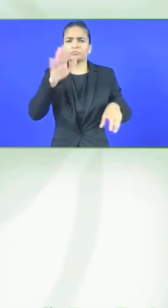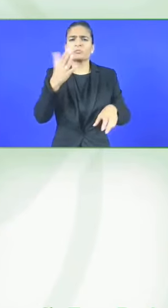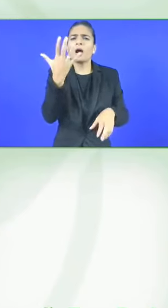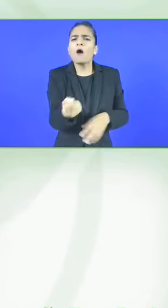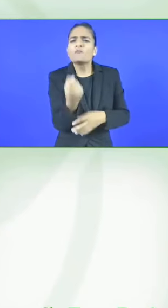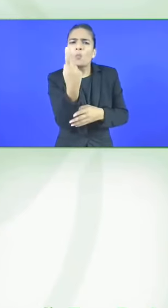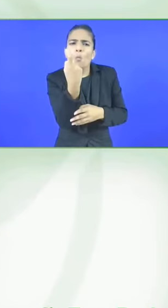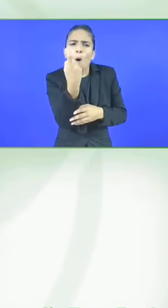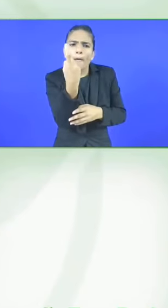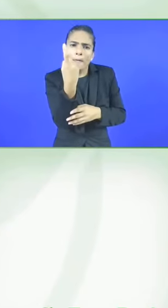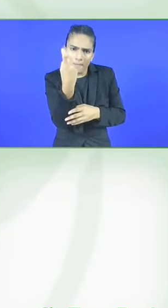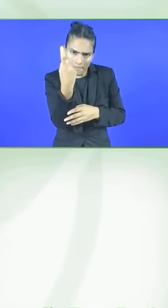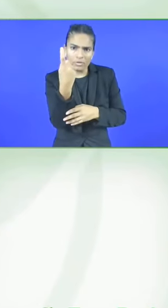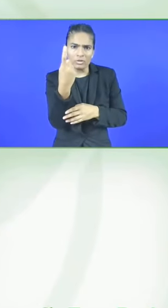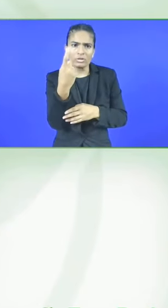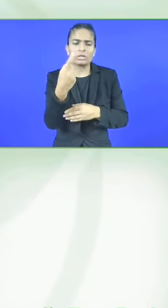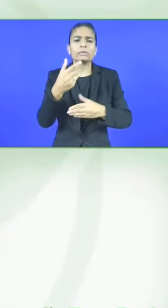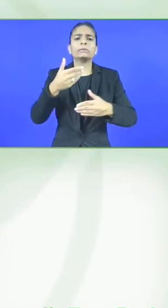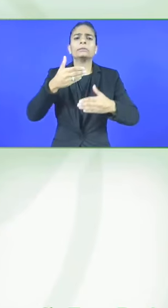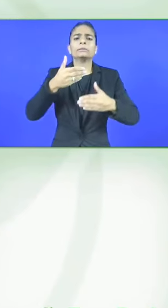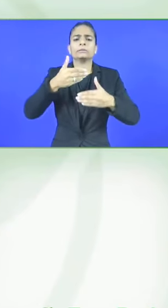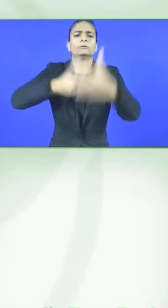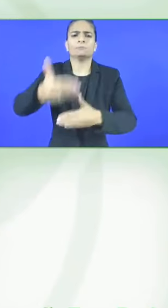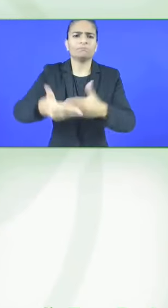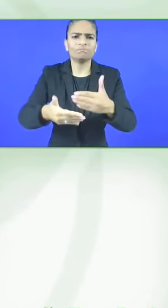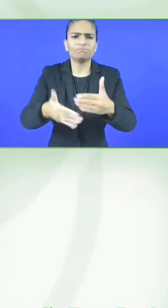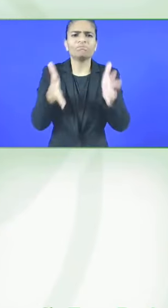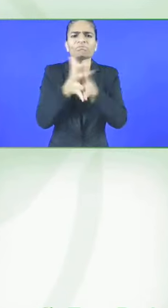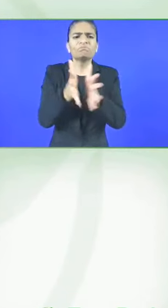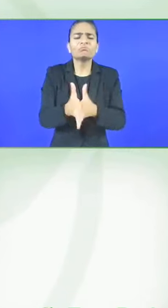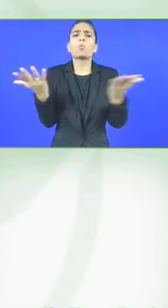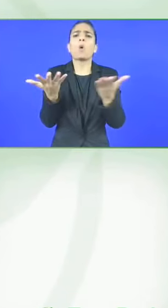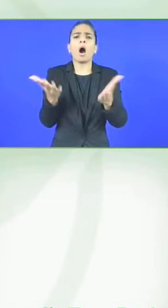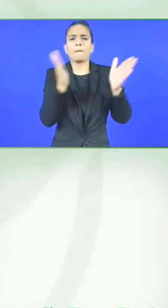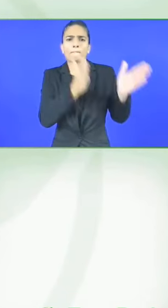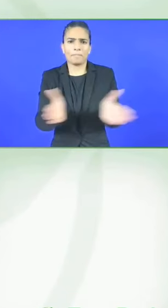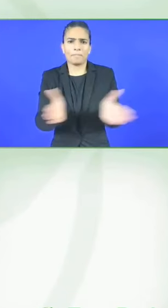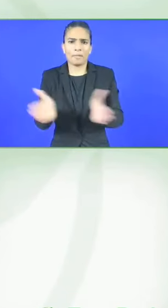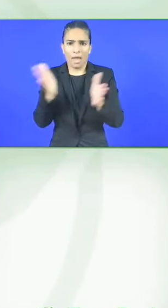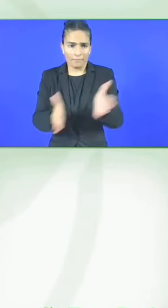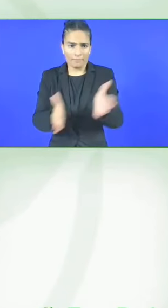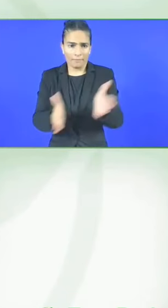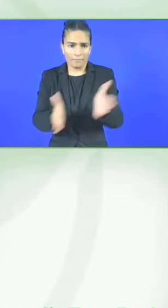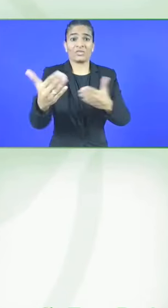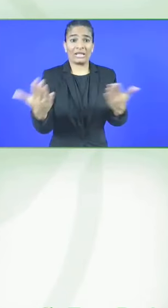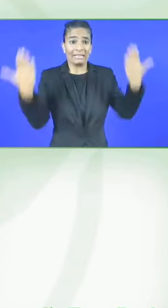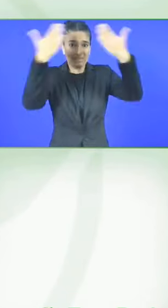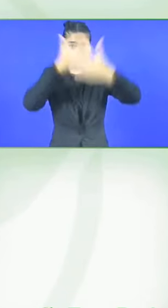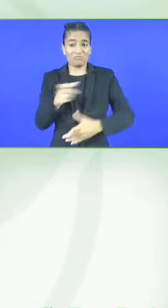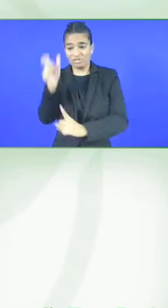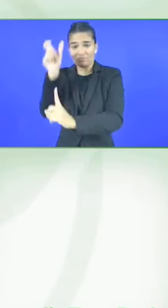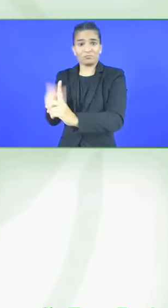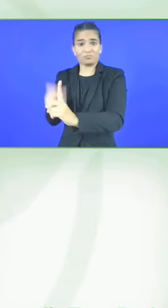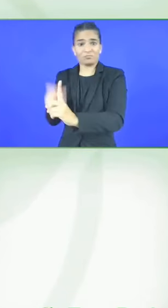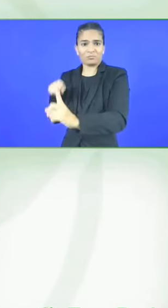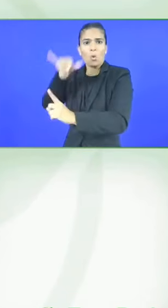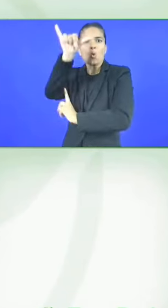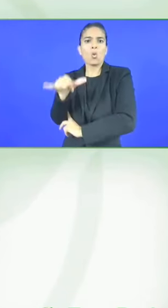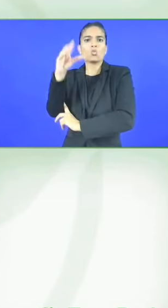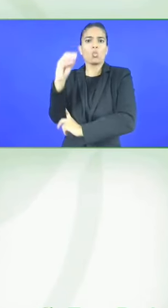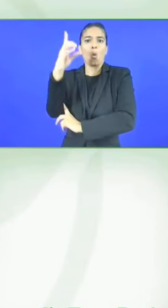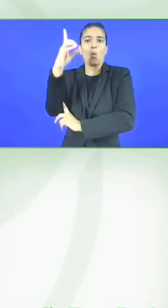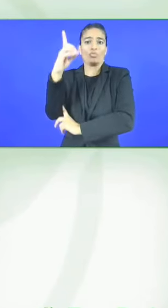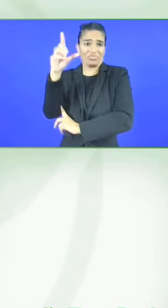the backbone of so many initiatives around inclusion for people with disabilities. For many of us